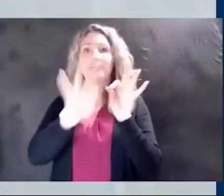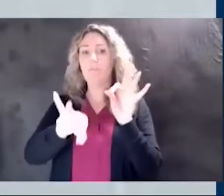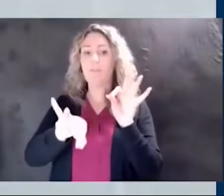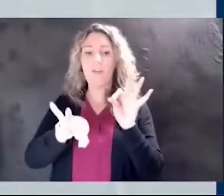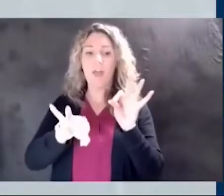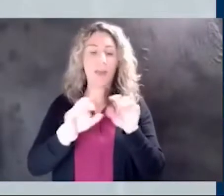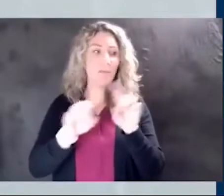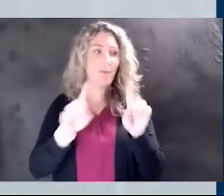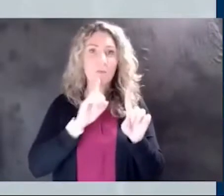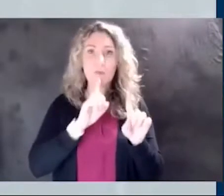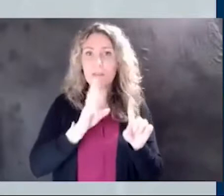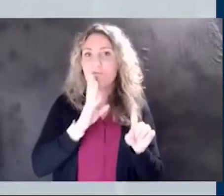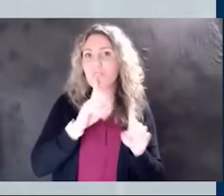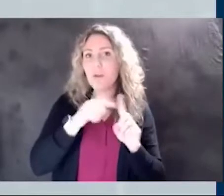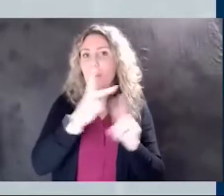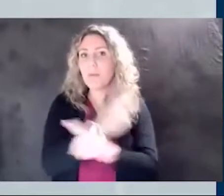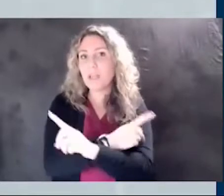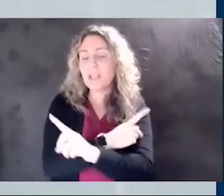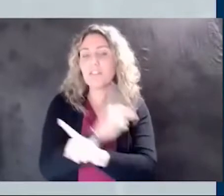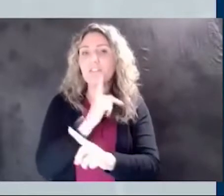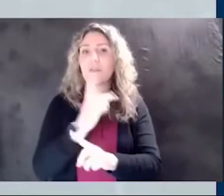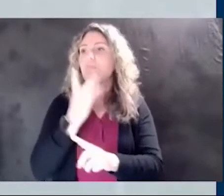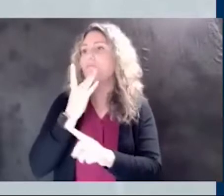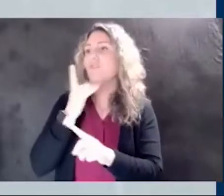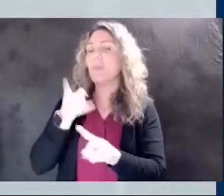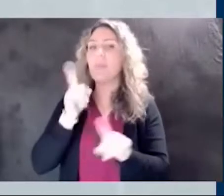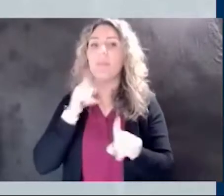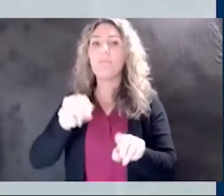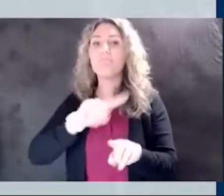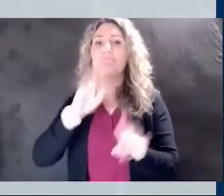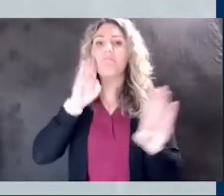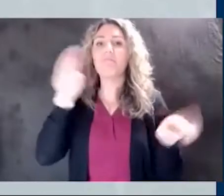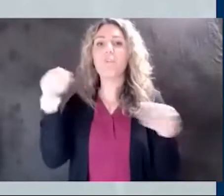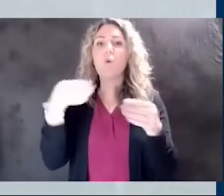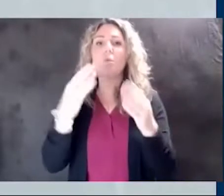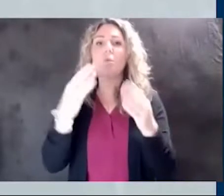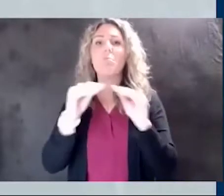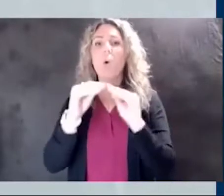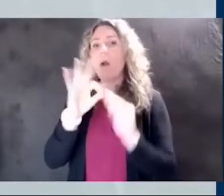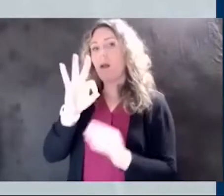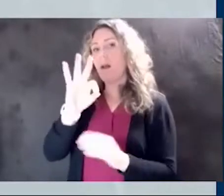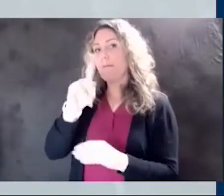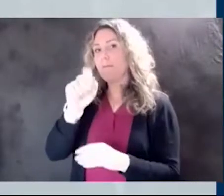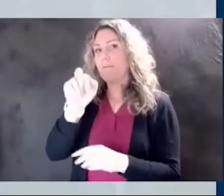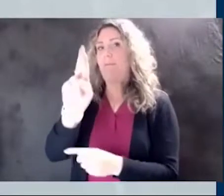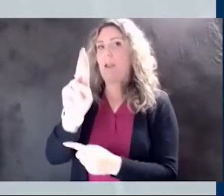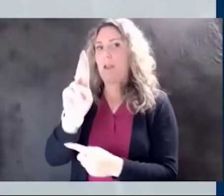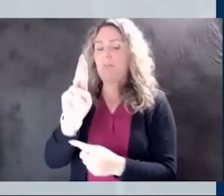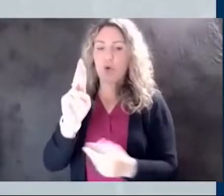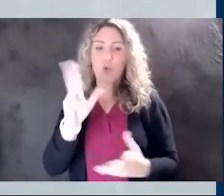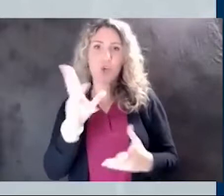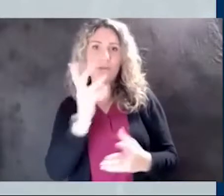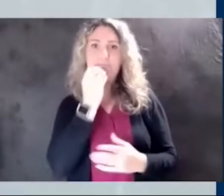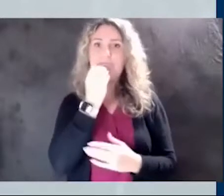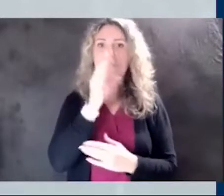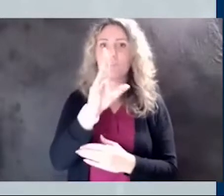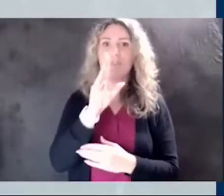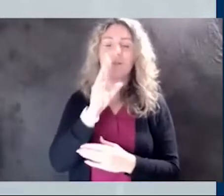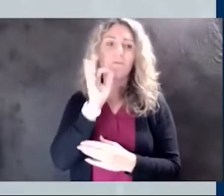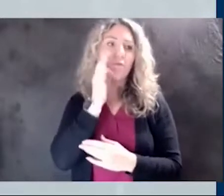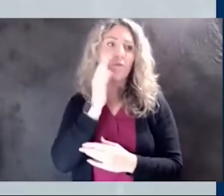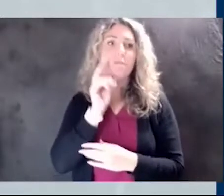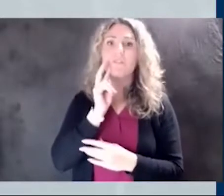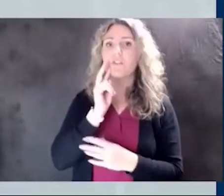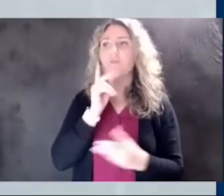patients about, I would rather them focus on, hey, what has more fiber? Eat your fruits and vegetables. Certainly we don't want to do a